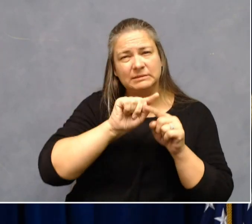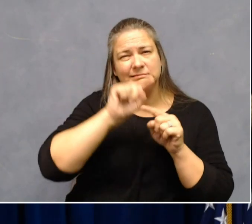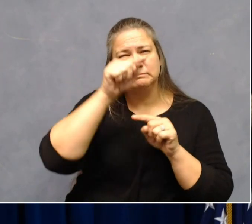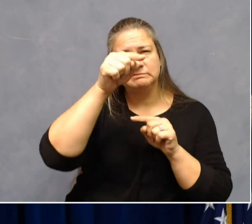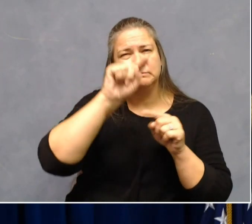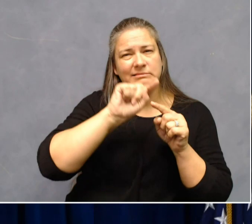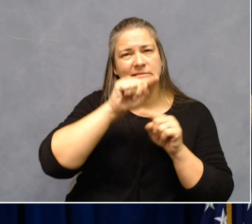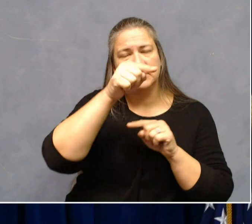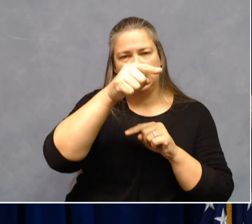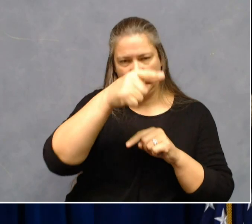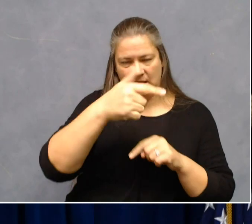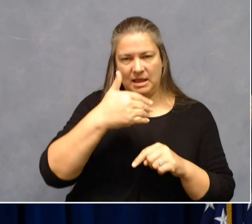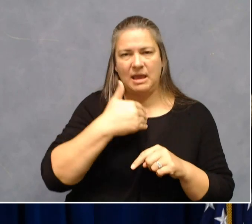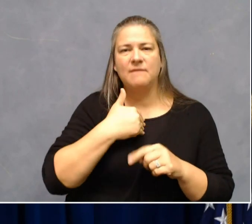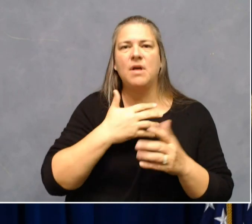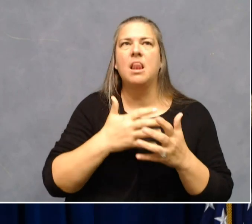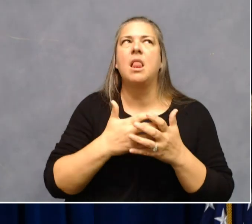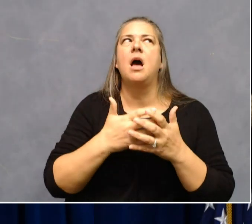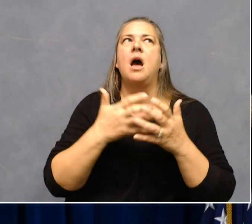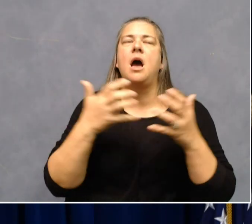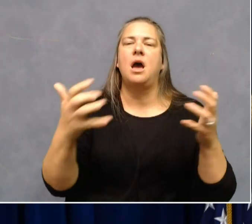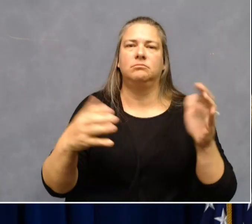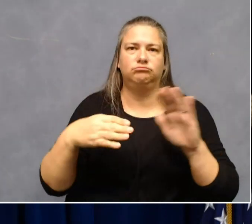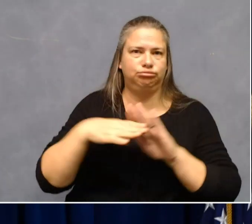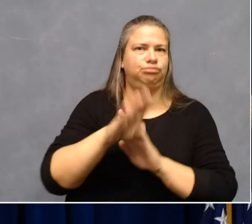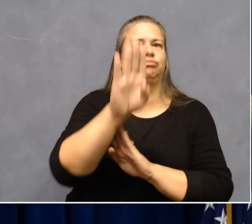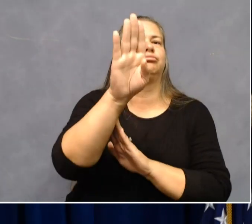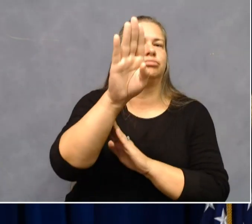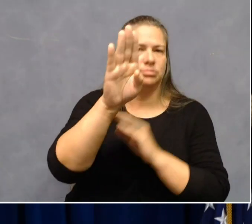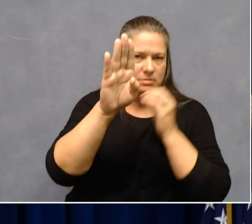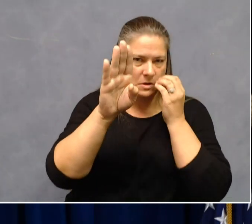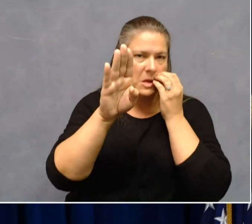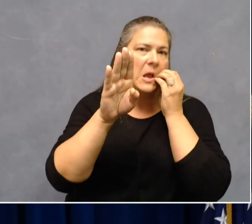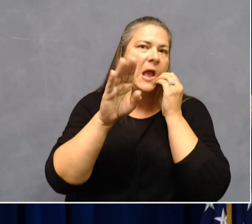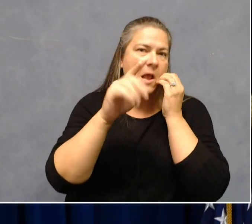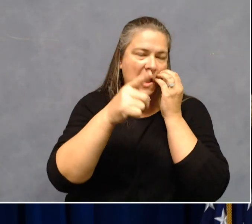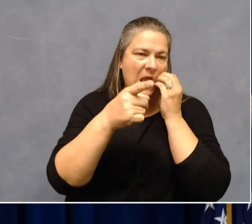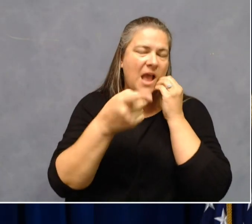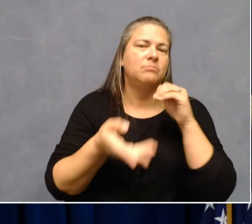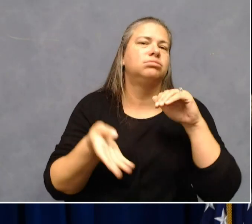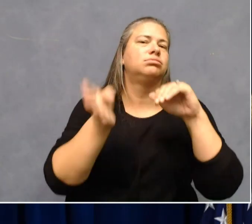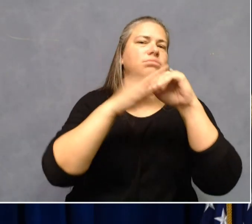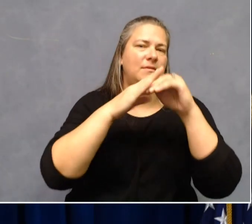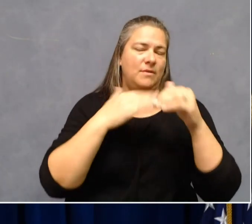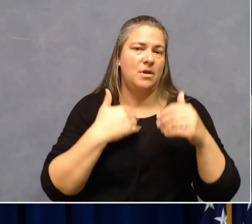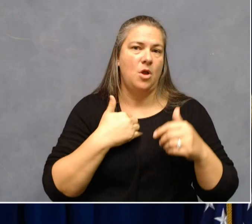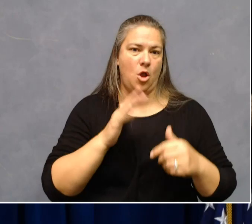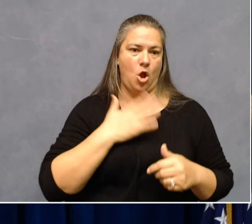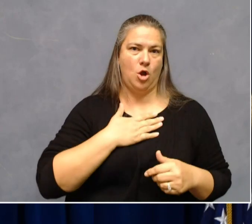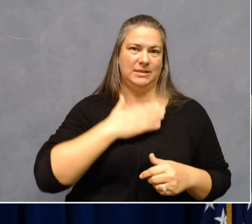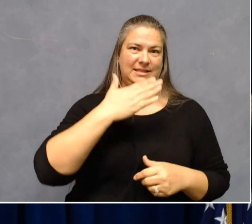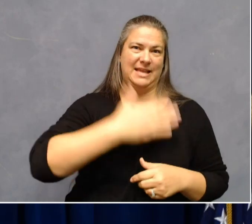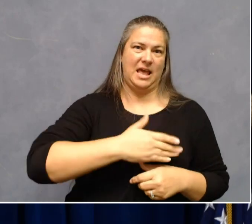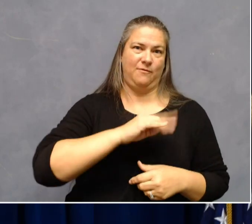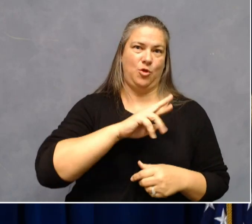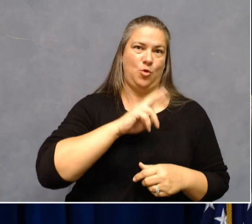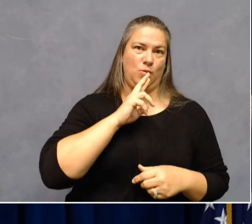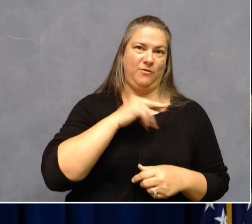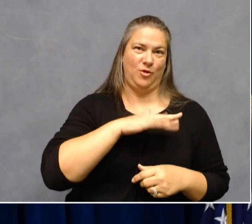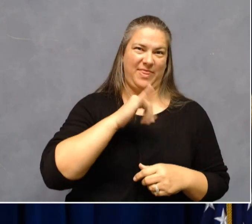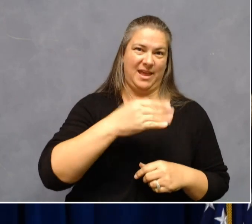having a huge escalation. And we have a lot of virus on our side of the river, but this thing does